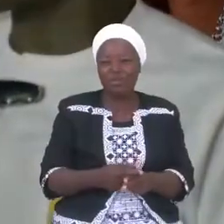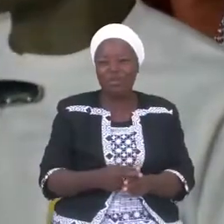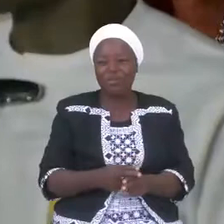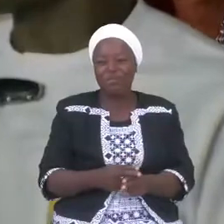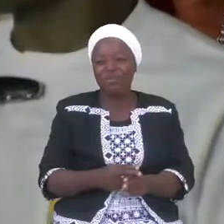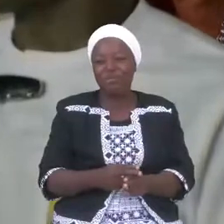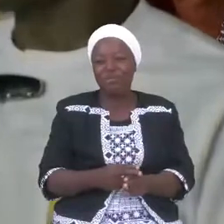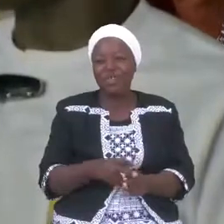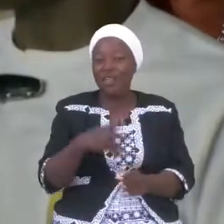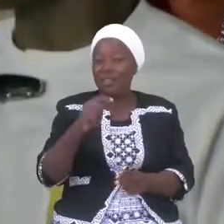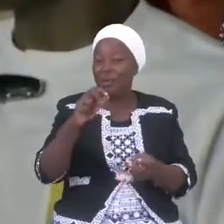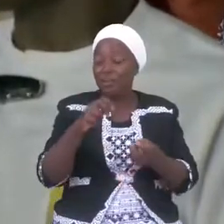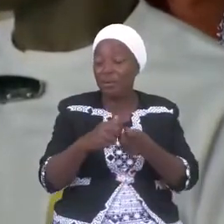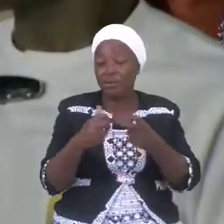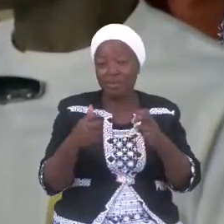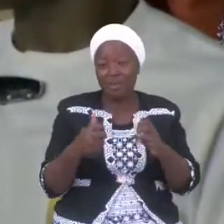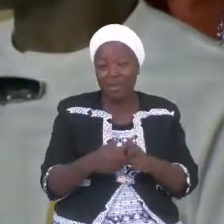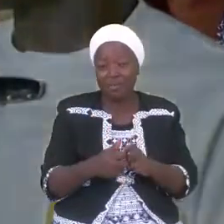Amen. The problem